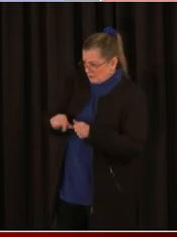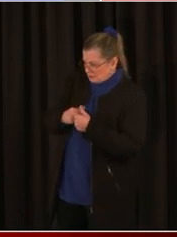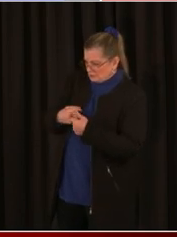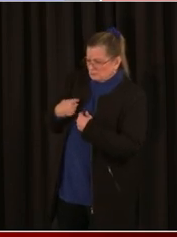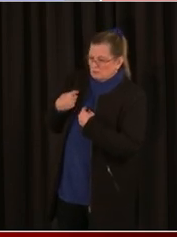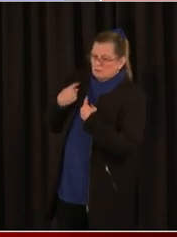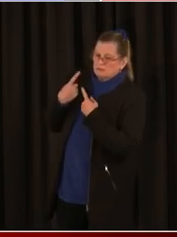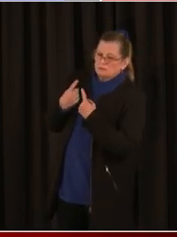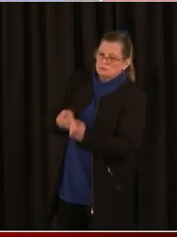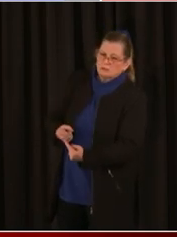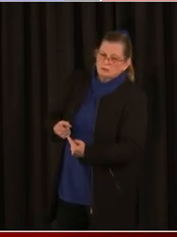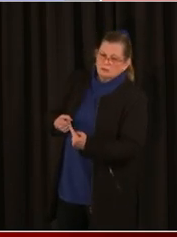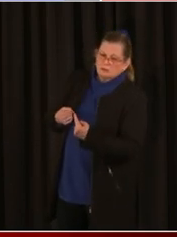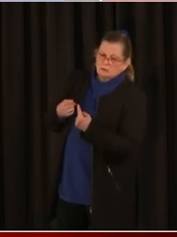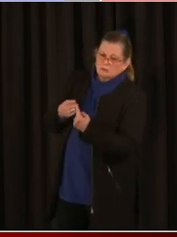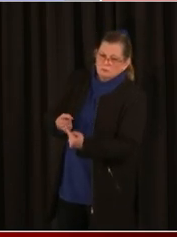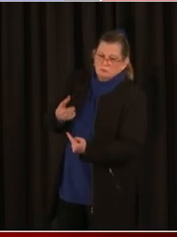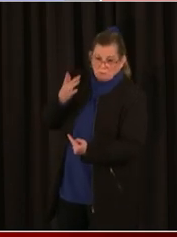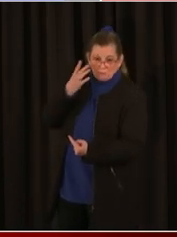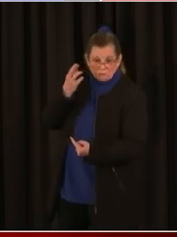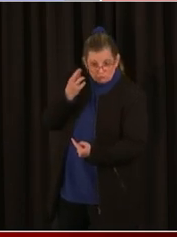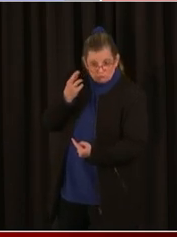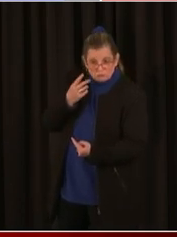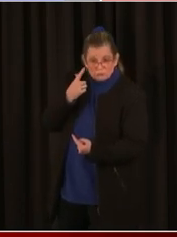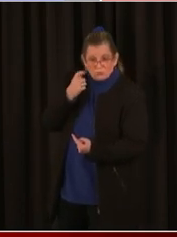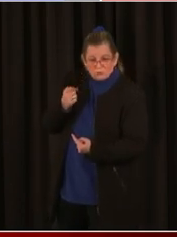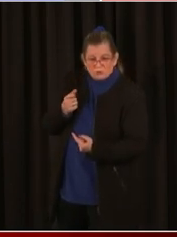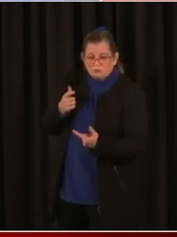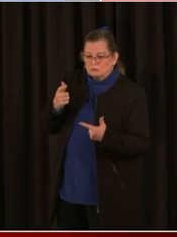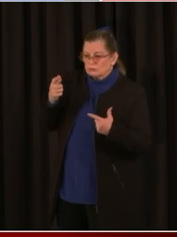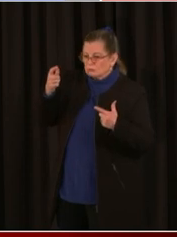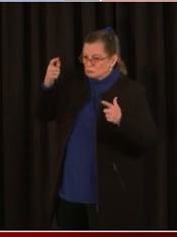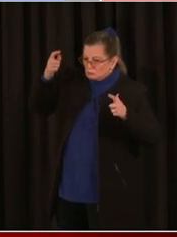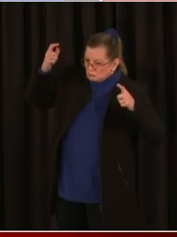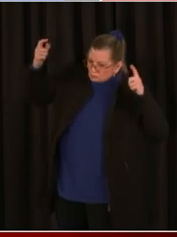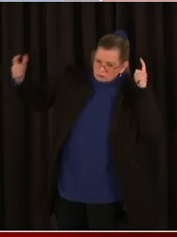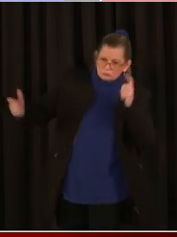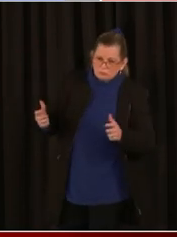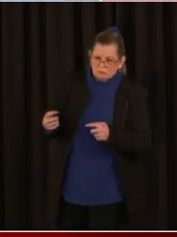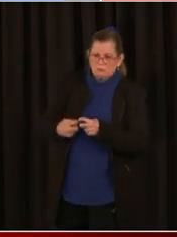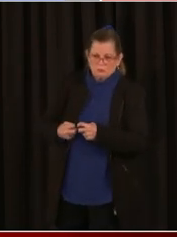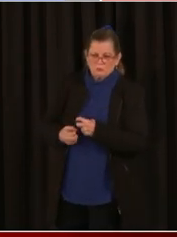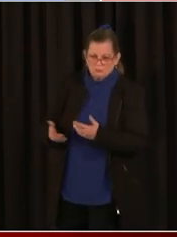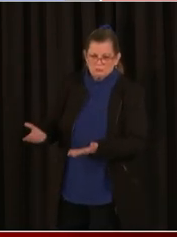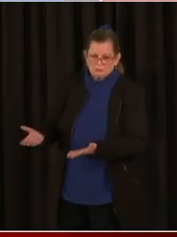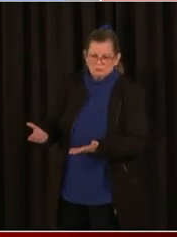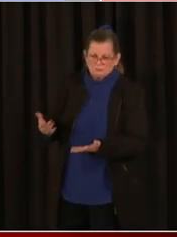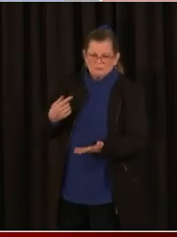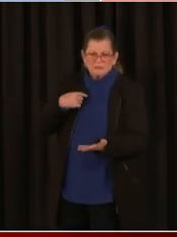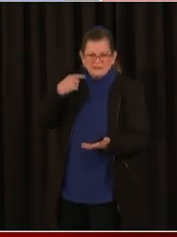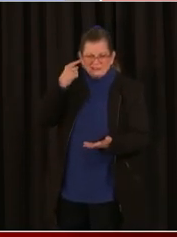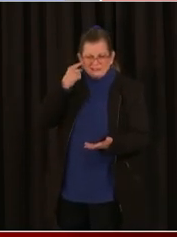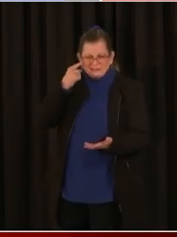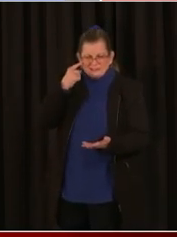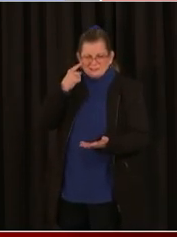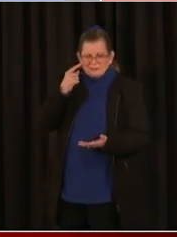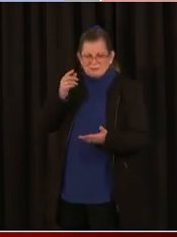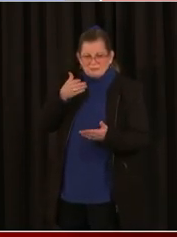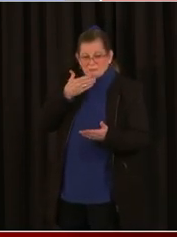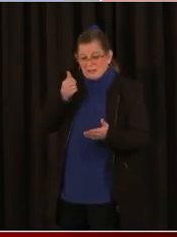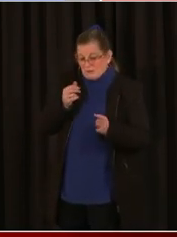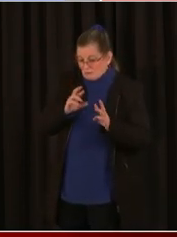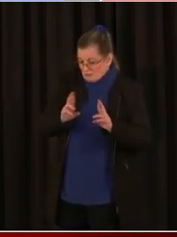think a reason why it has struggled is because it is so large. And so we think that this is the better